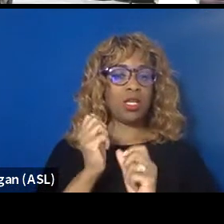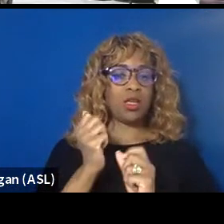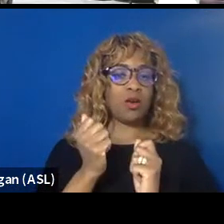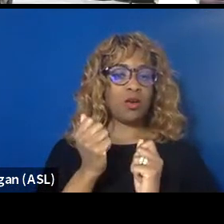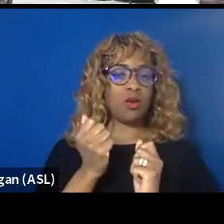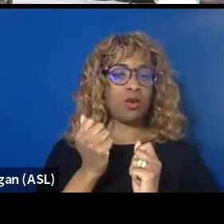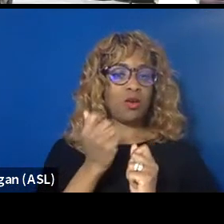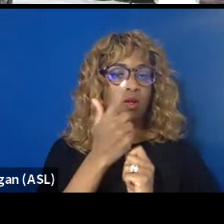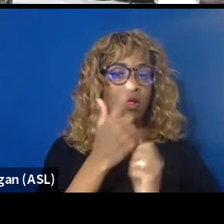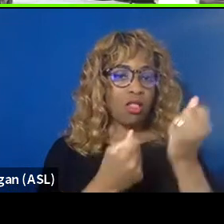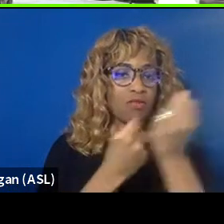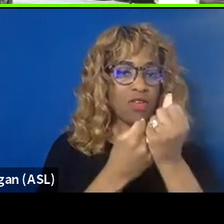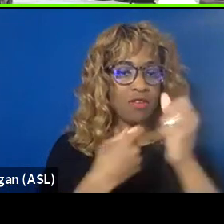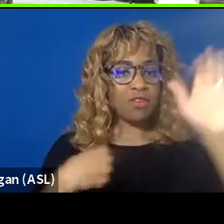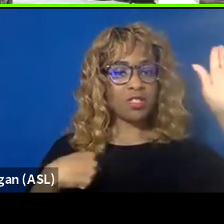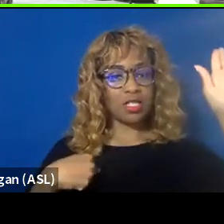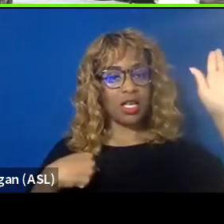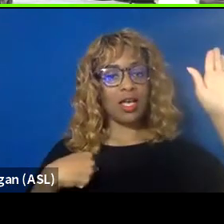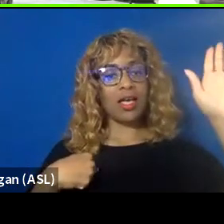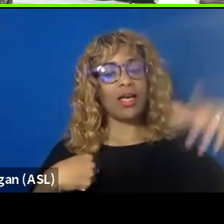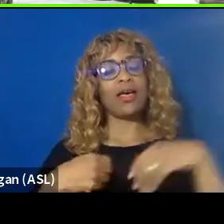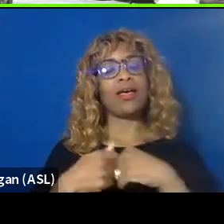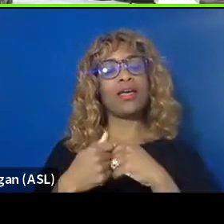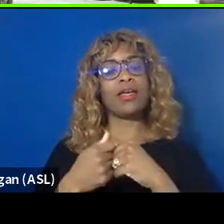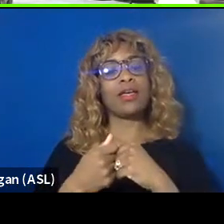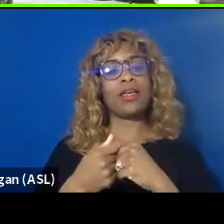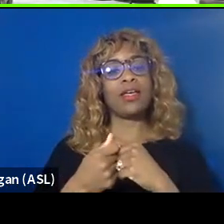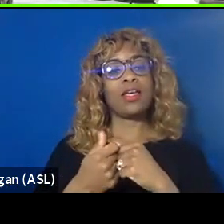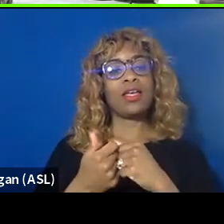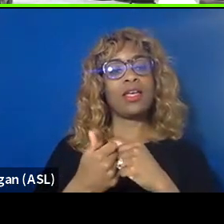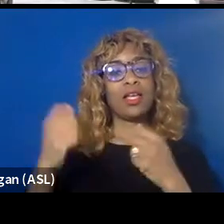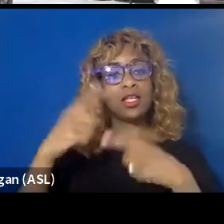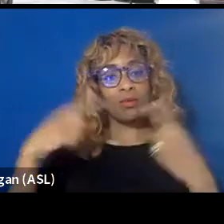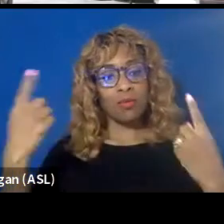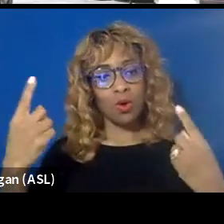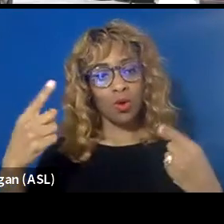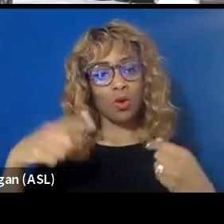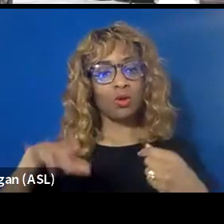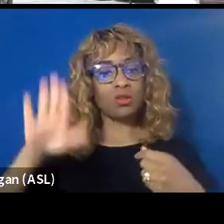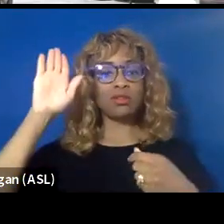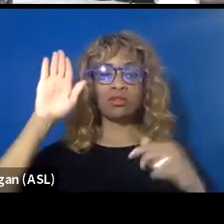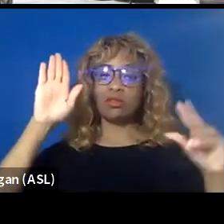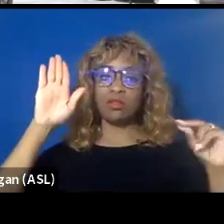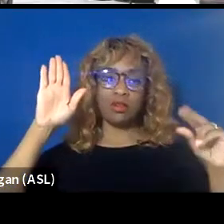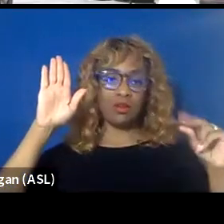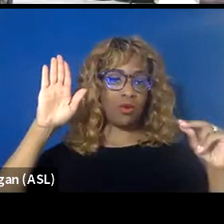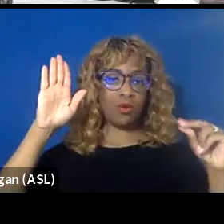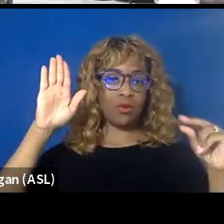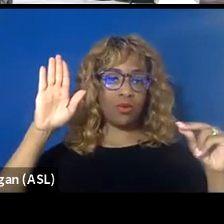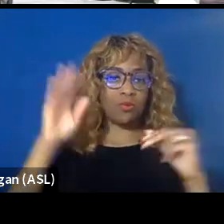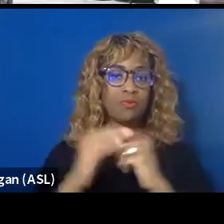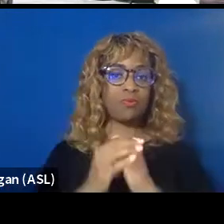say aye. Aye. Aye. All opposed, raise your hand and say nay.